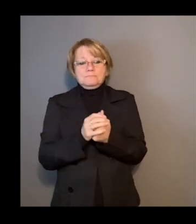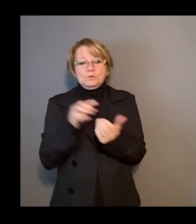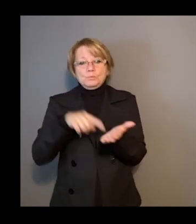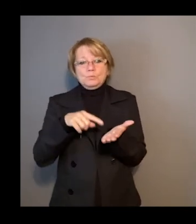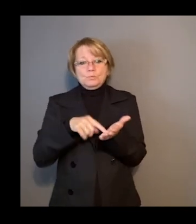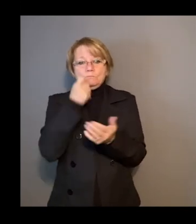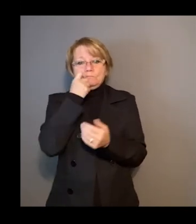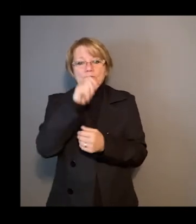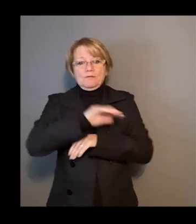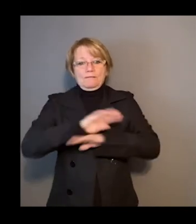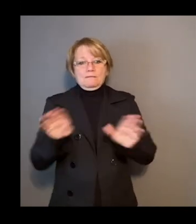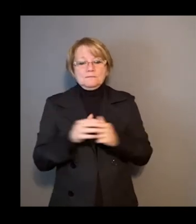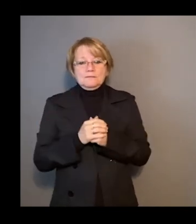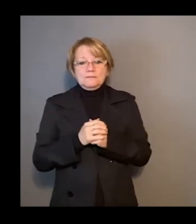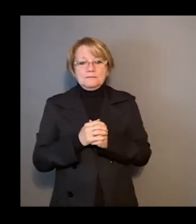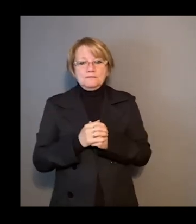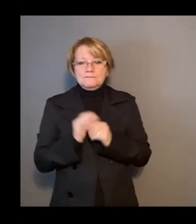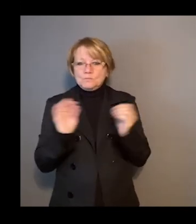Thank you for that.